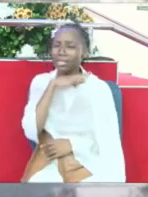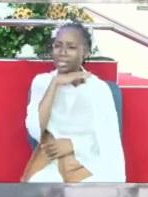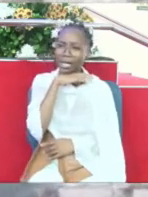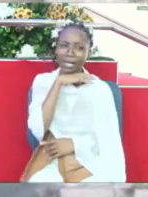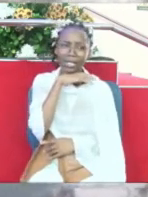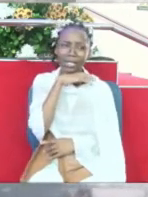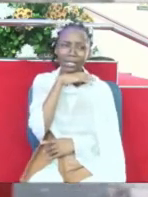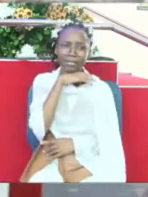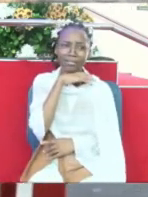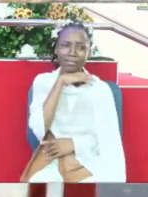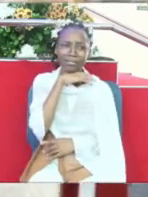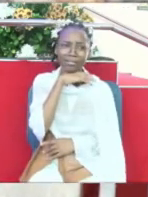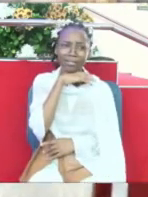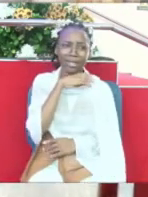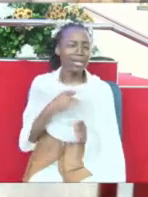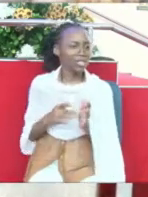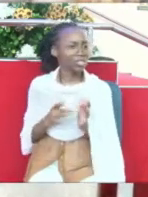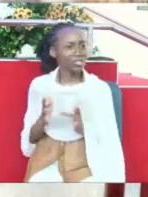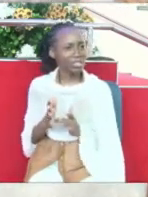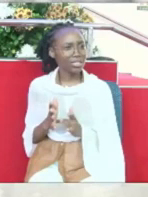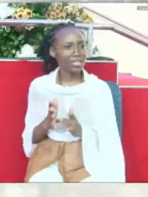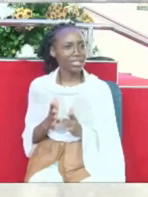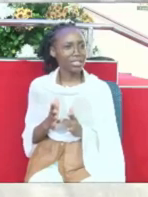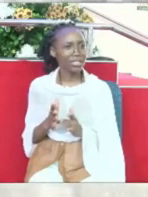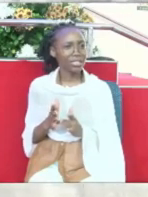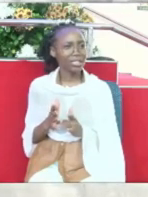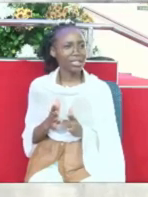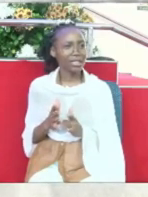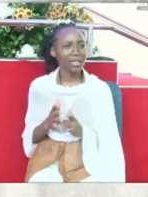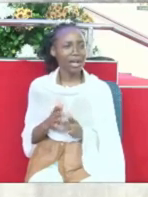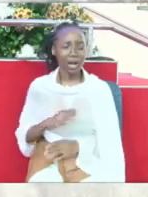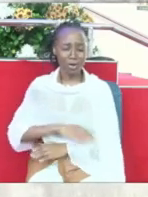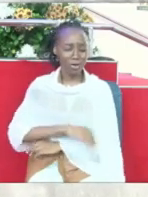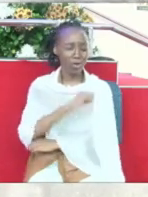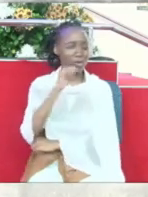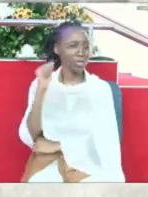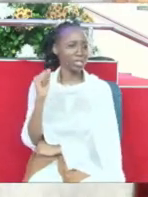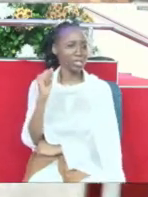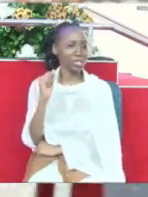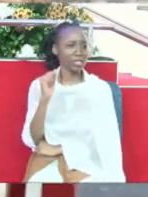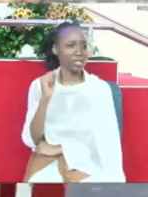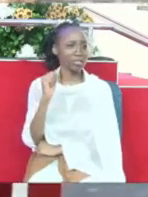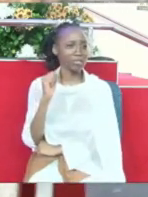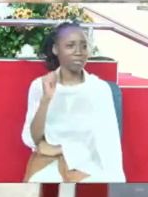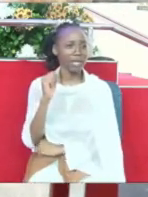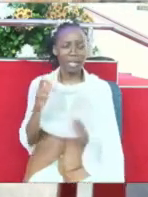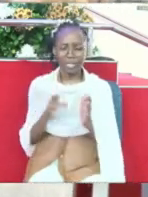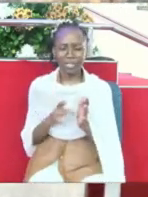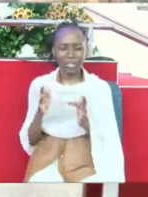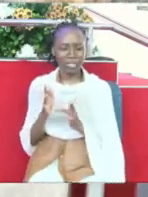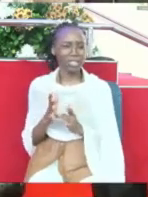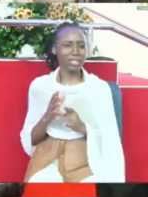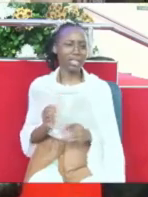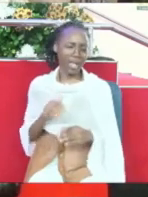daughter died. Na hatimaye hata huyu binti akaaga dunia. And as the daughter died, na huyu mtoto alipokufa, Jesus gets into the scene. Yesu